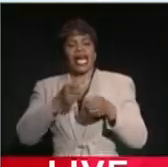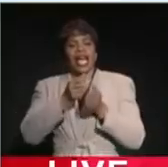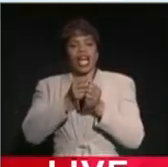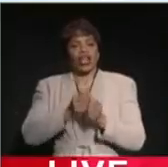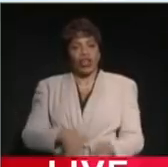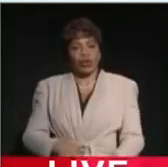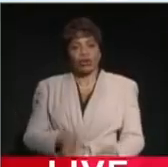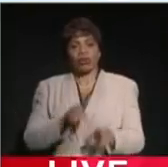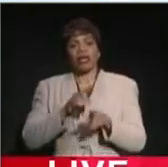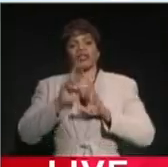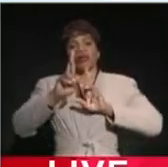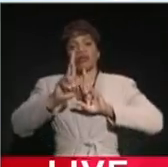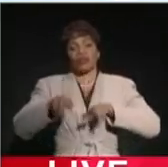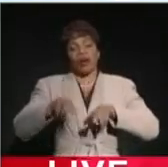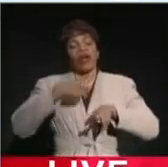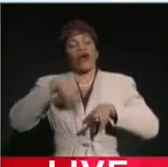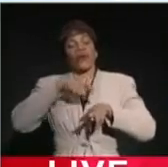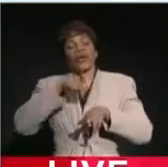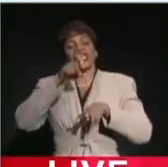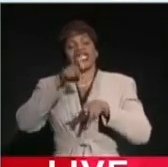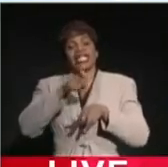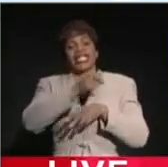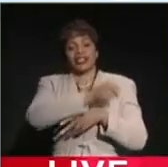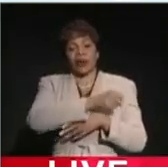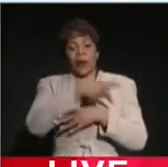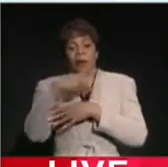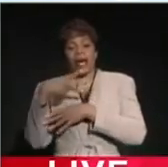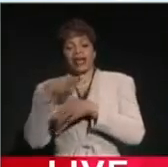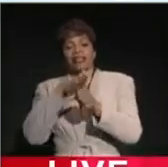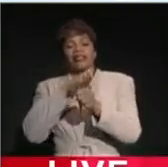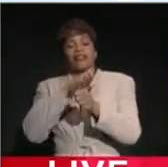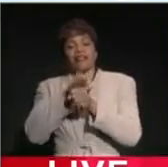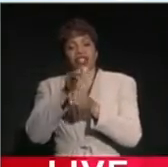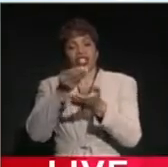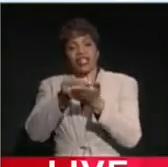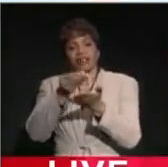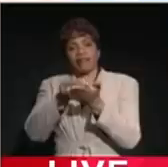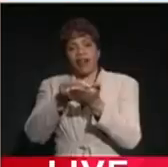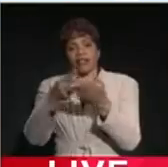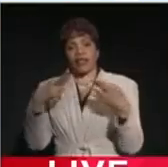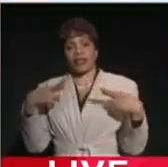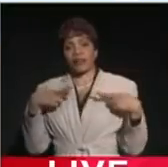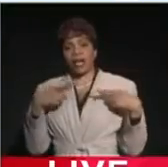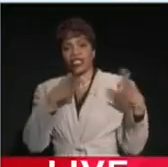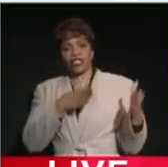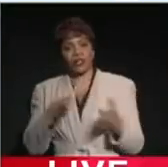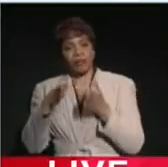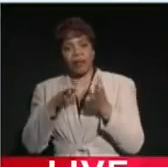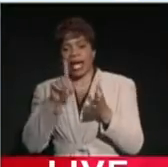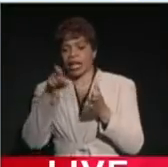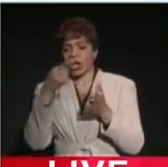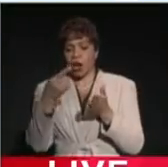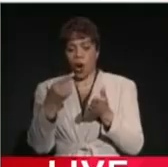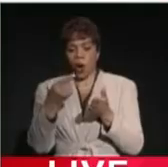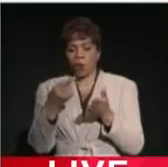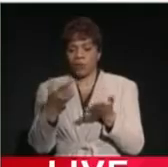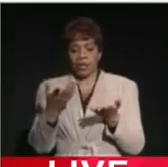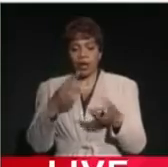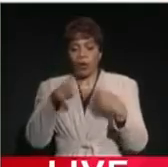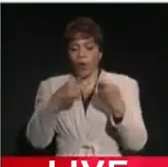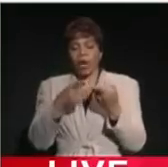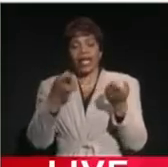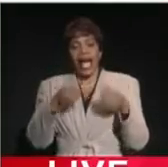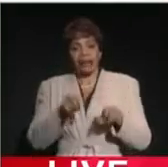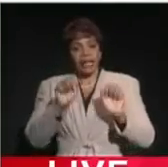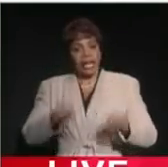So the answer is we've got to get back to fully funding the pension plan. Only then can you start talking about what else you're going to do. If you've been left